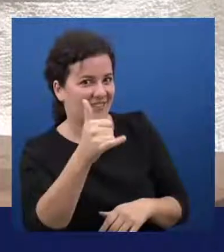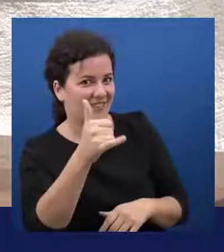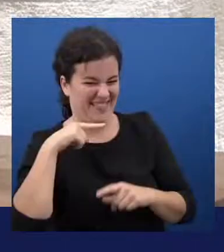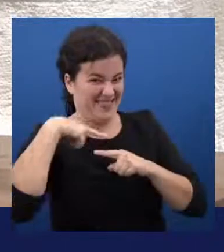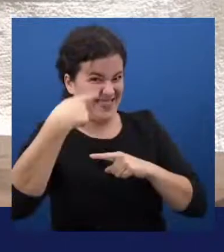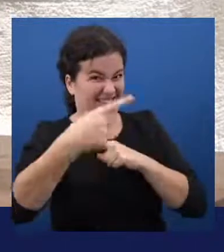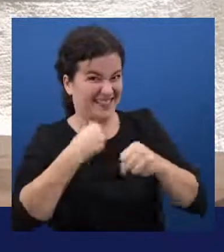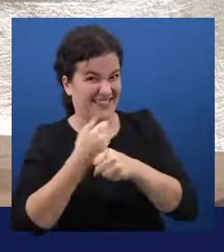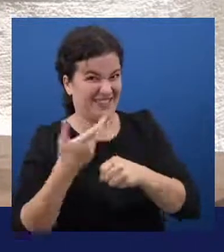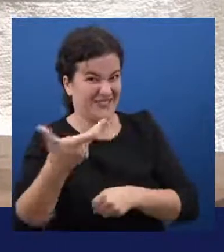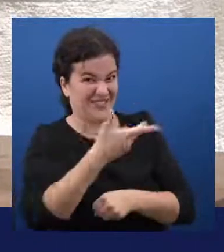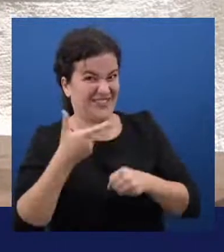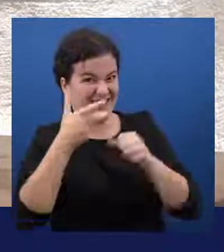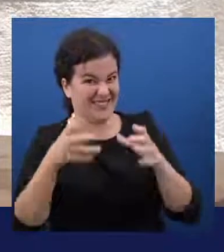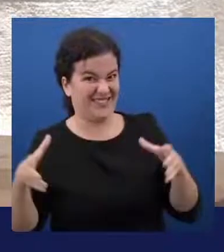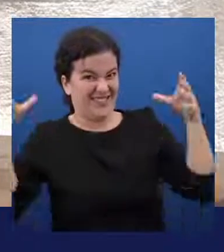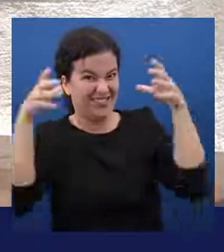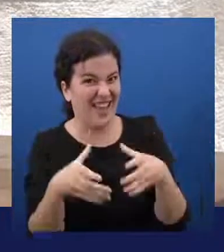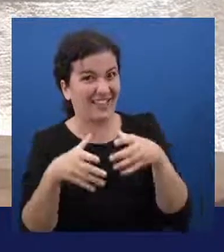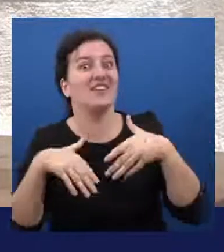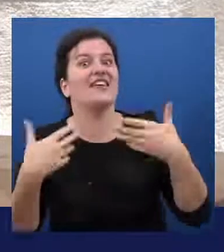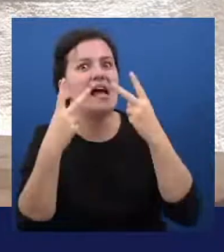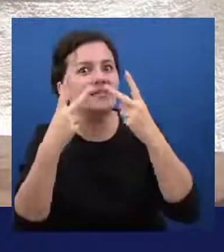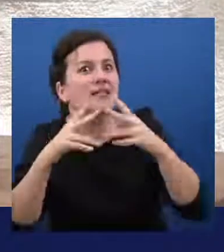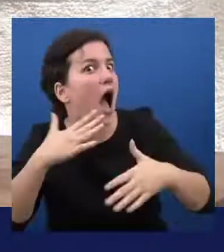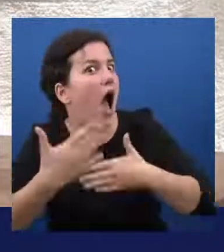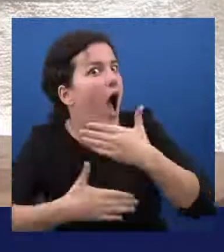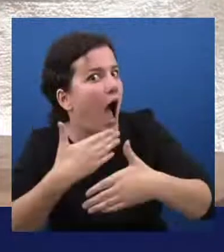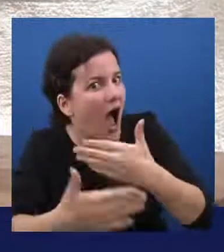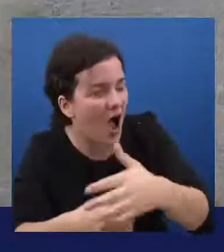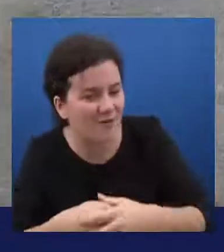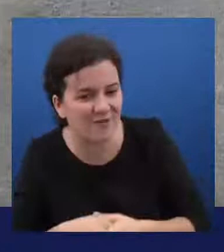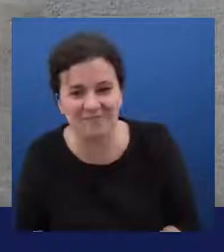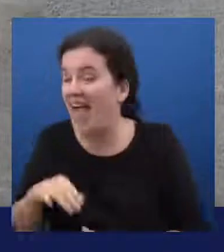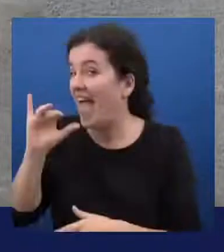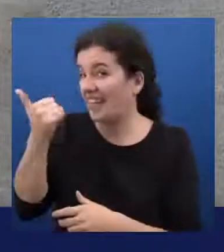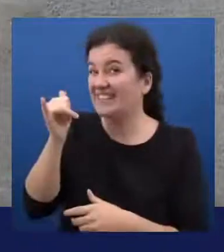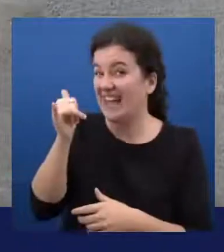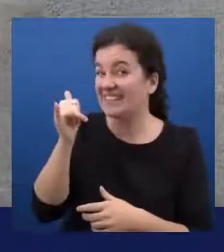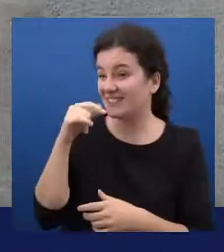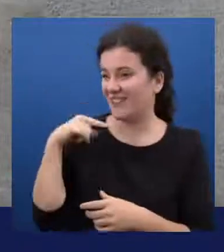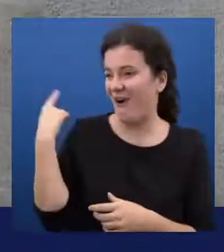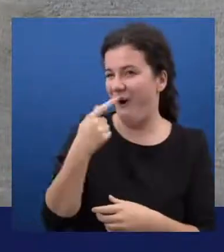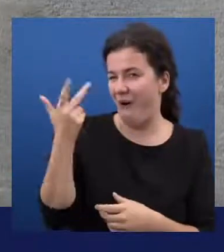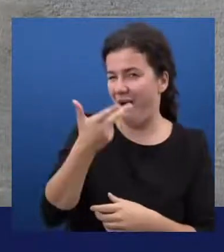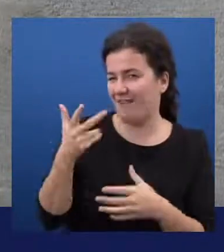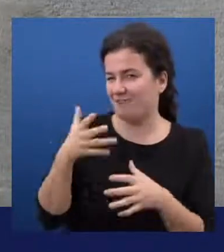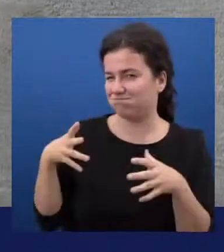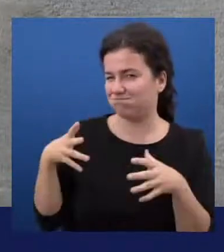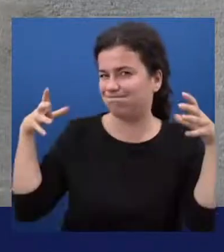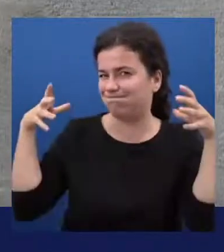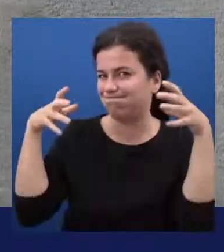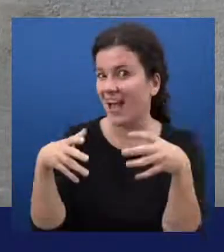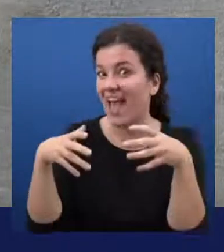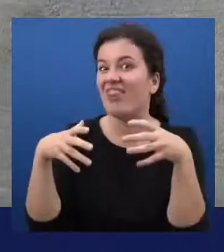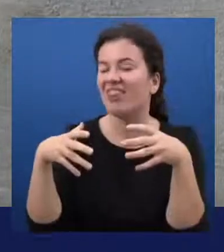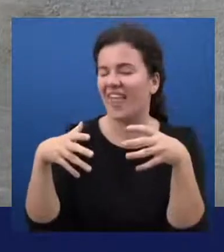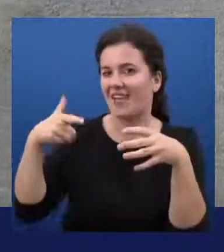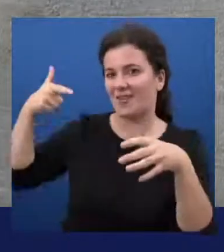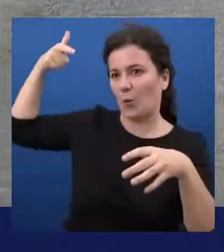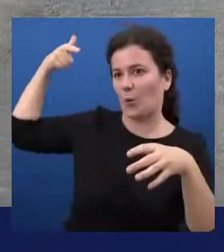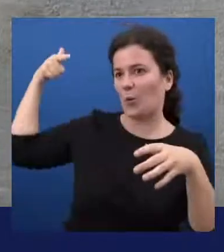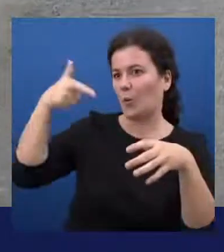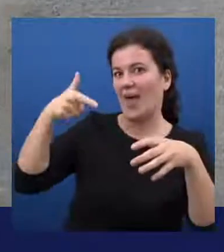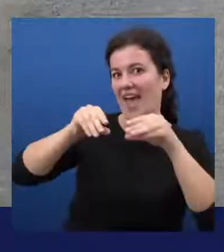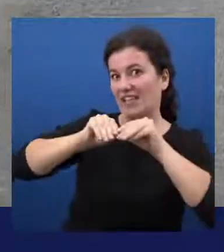What? Why don't we do something? We should do something where we like all get together and then maybe stream it out and maybe talk about the